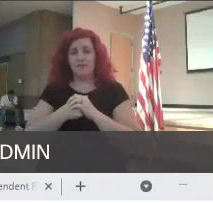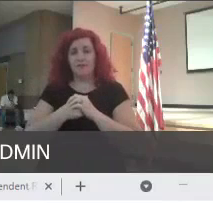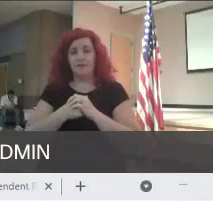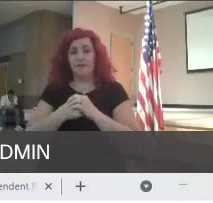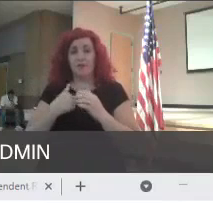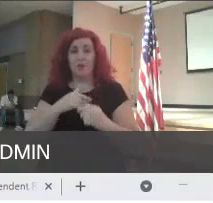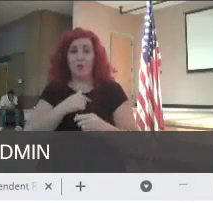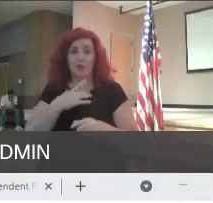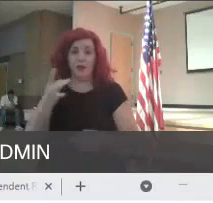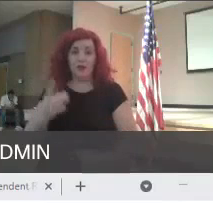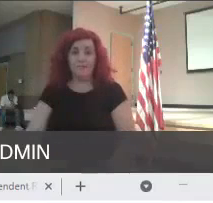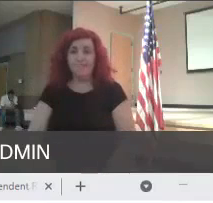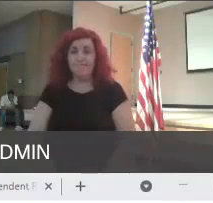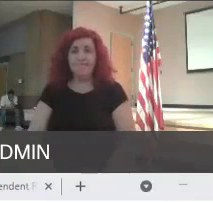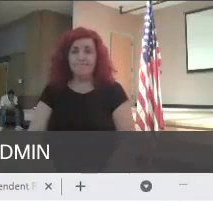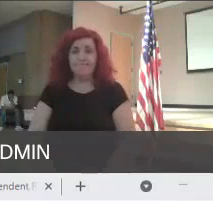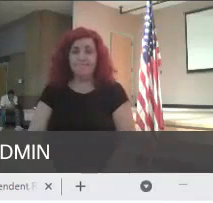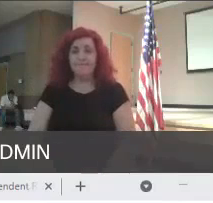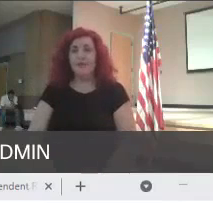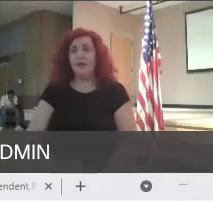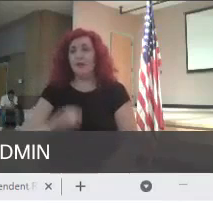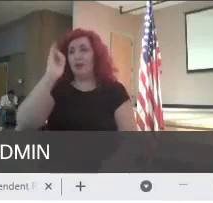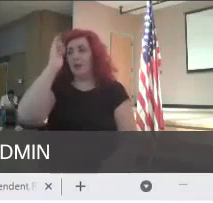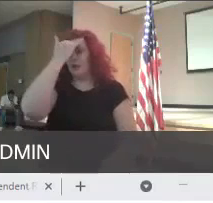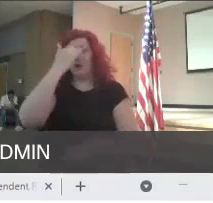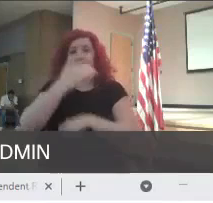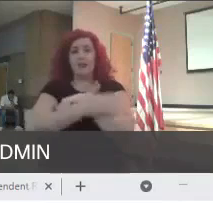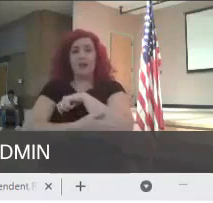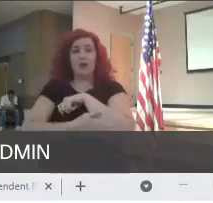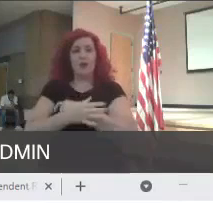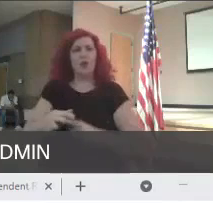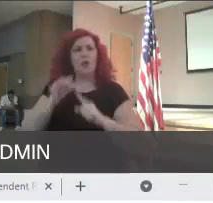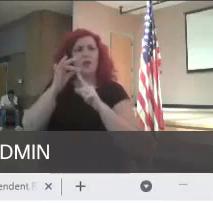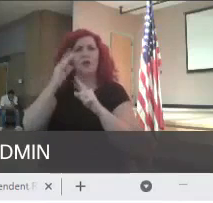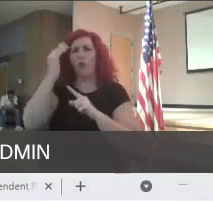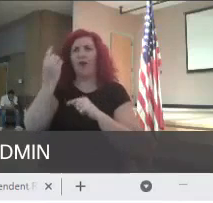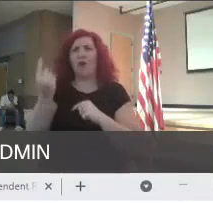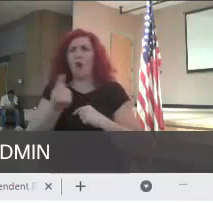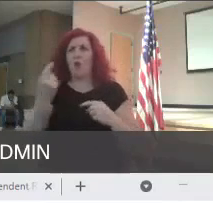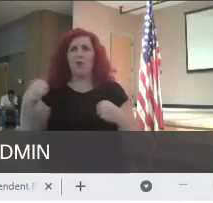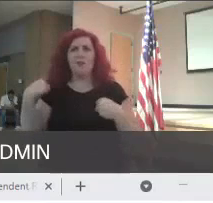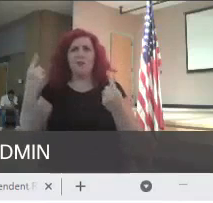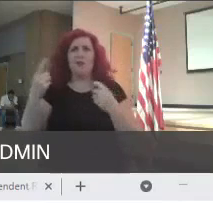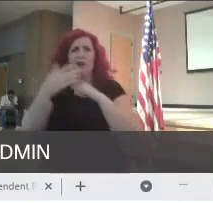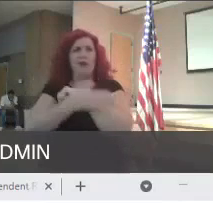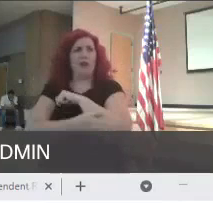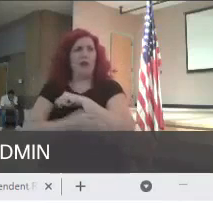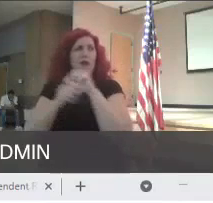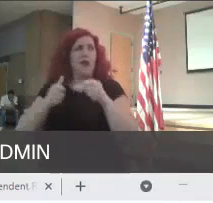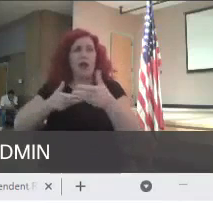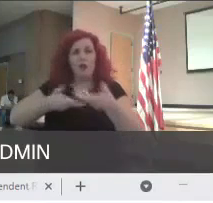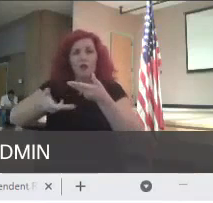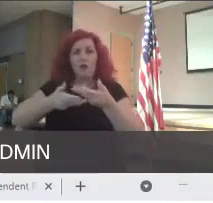would like. And Yuma County is unique in that we have always been a county that has been able to work